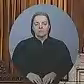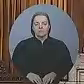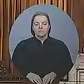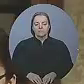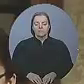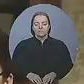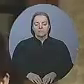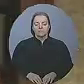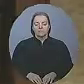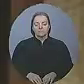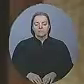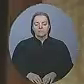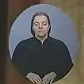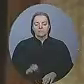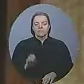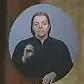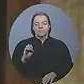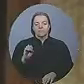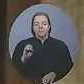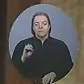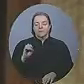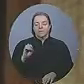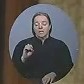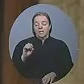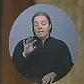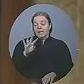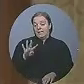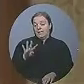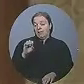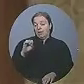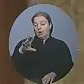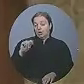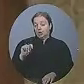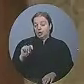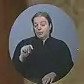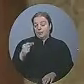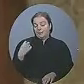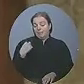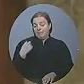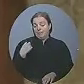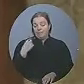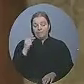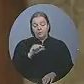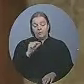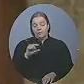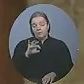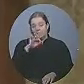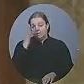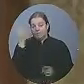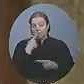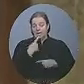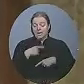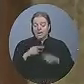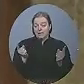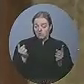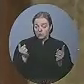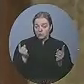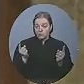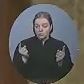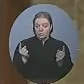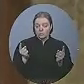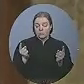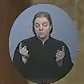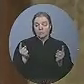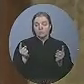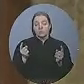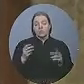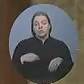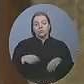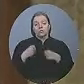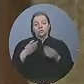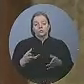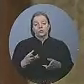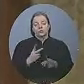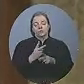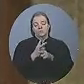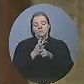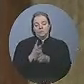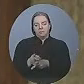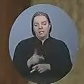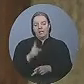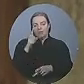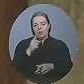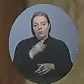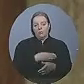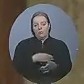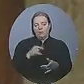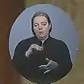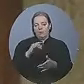On October 4, the federal government announced it was giving a $1 billion loan to Valet. That's billion